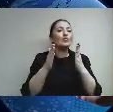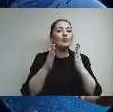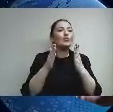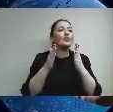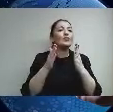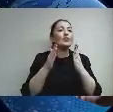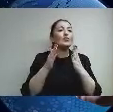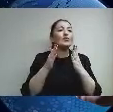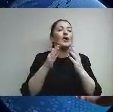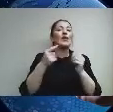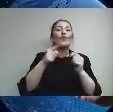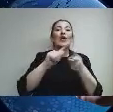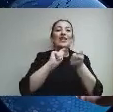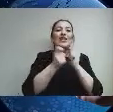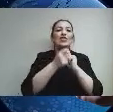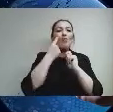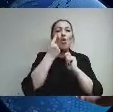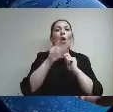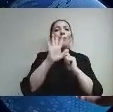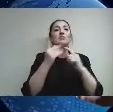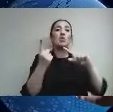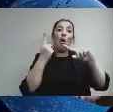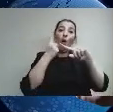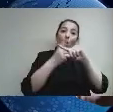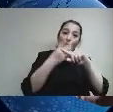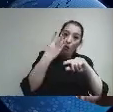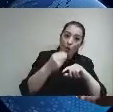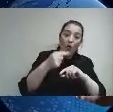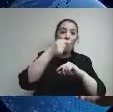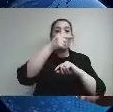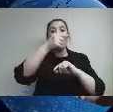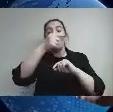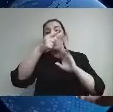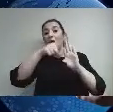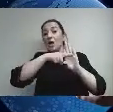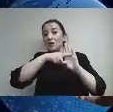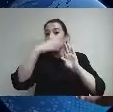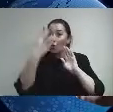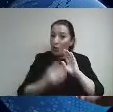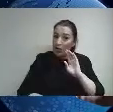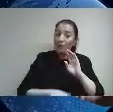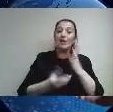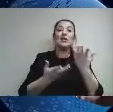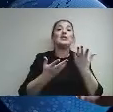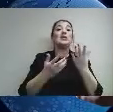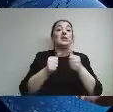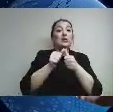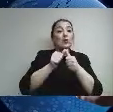The effect could be long term or short term. It could come out of unplanned